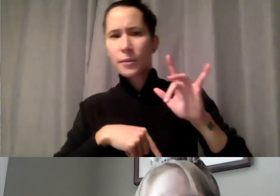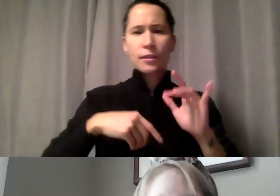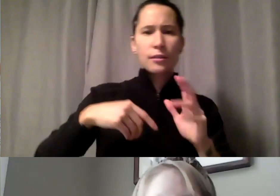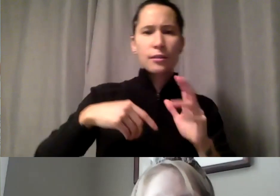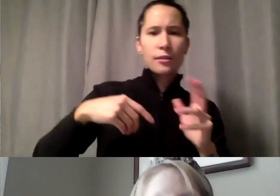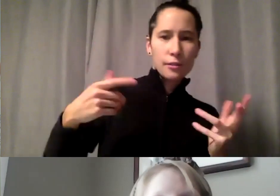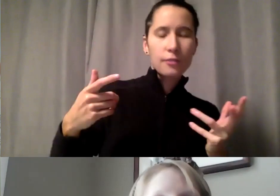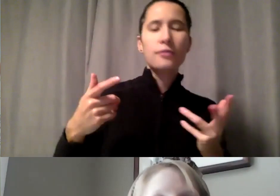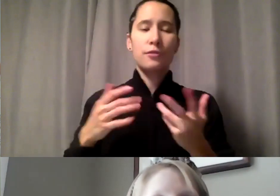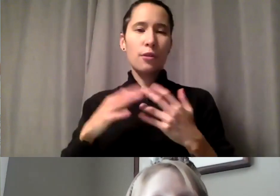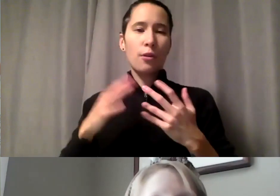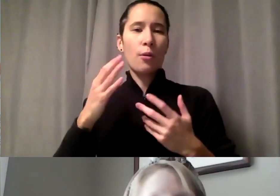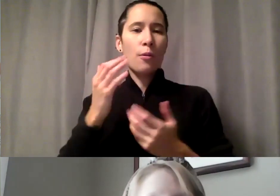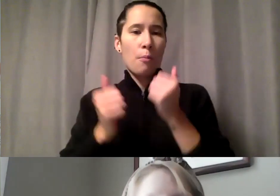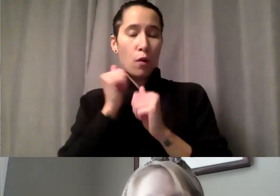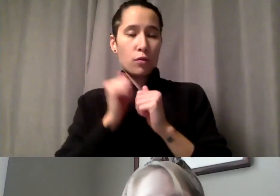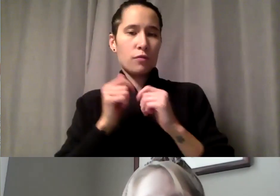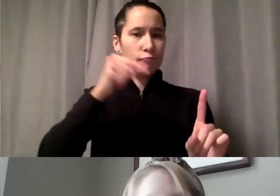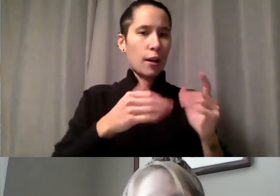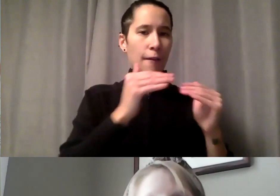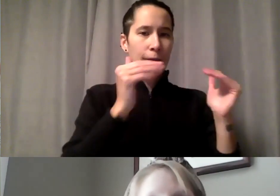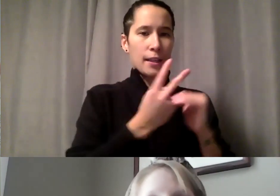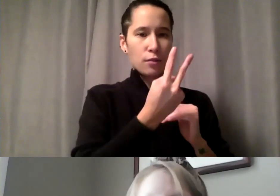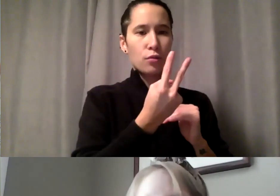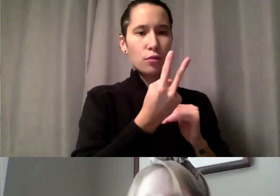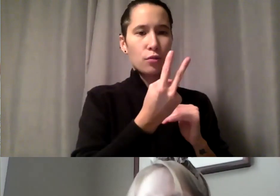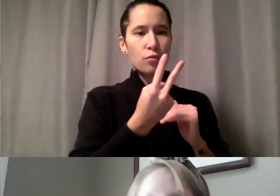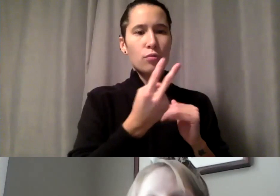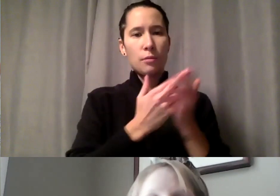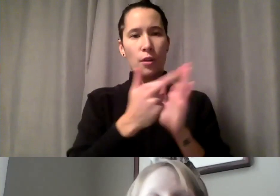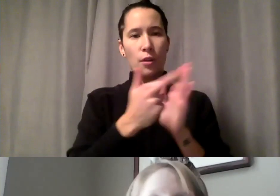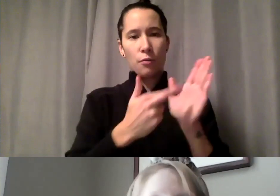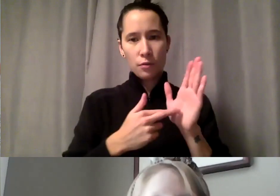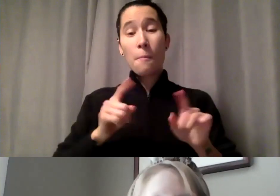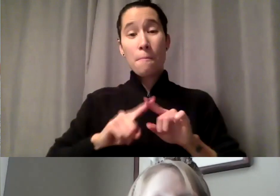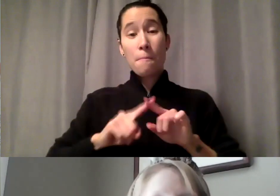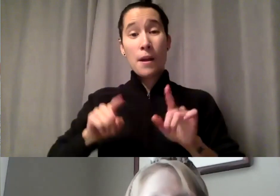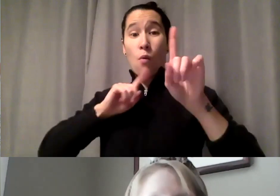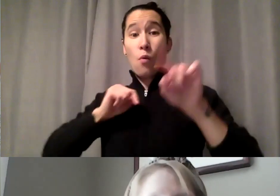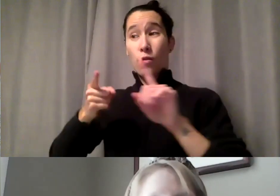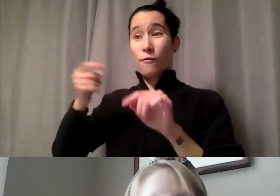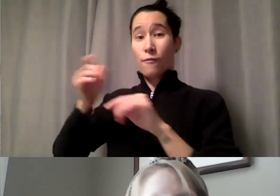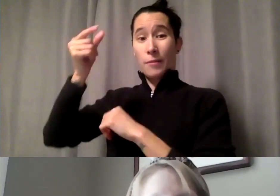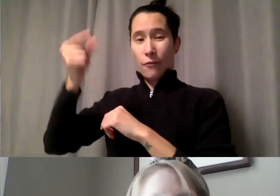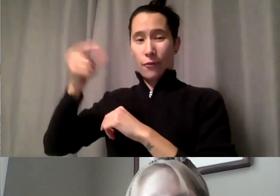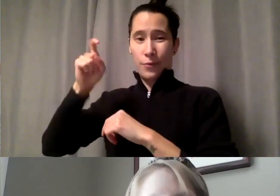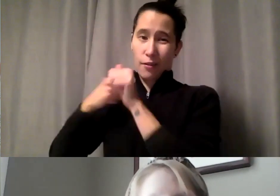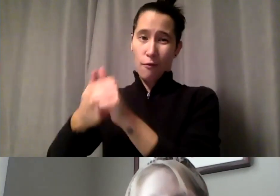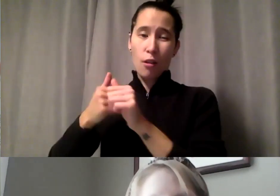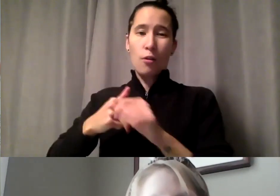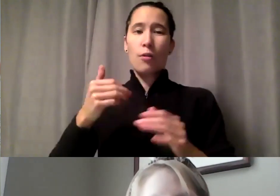were in phase 2. So we need to follow the order first before any of those phases within